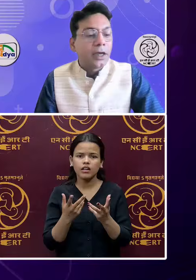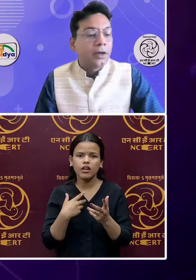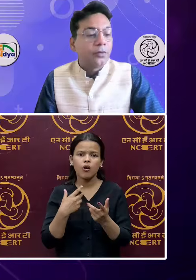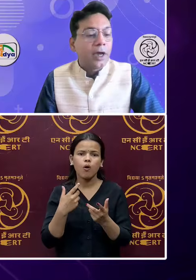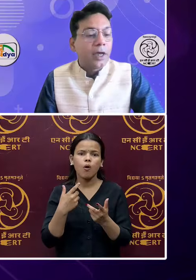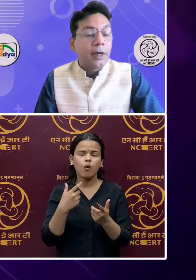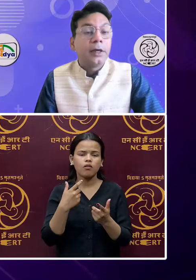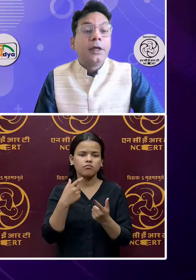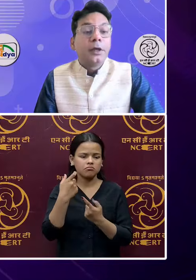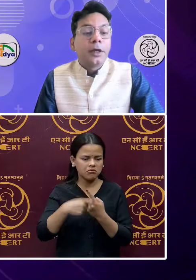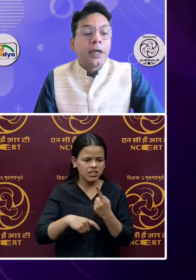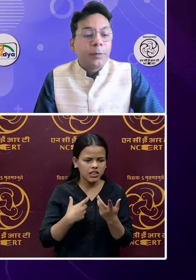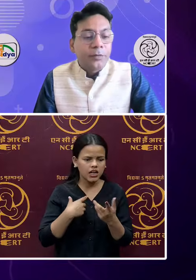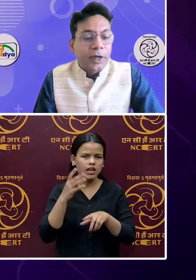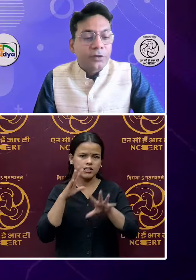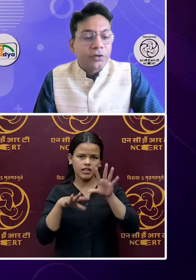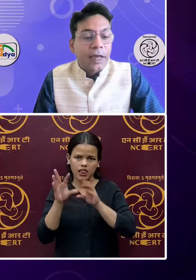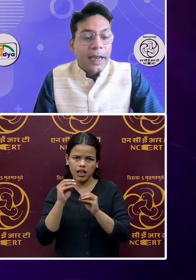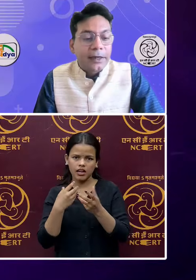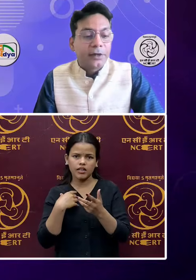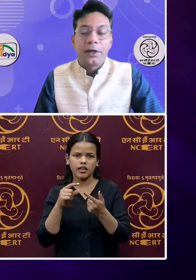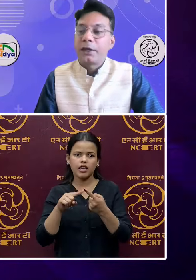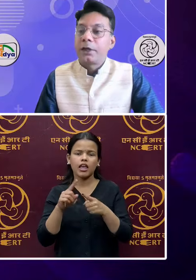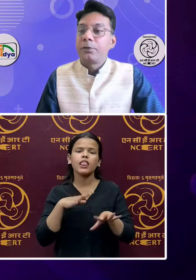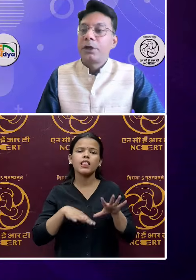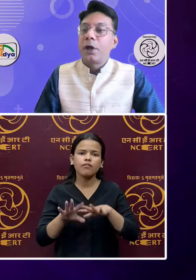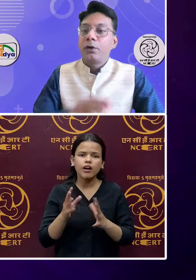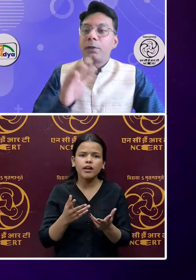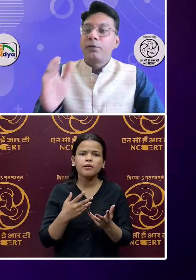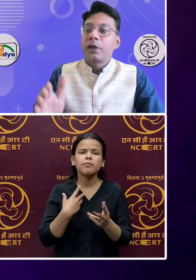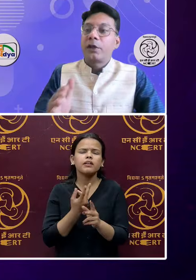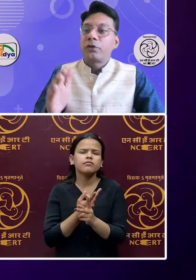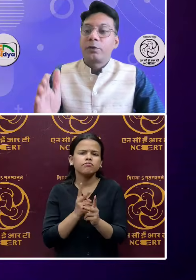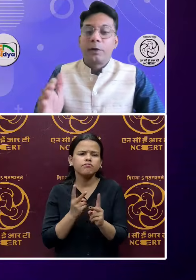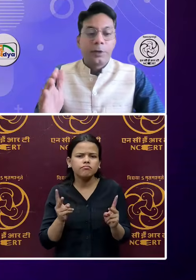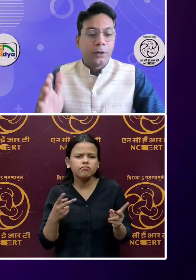personalized learning environment, gamification and interactivity. Now